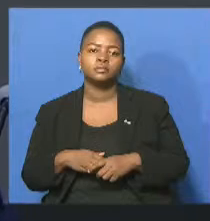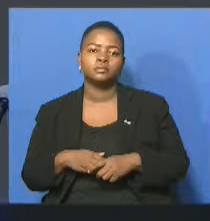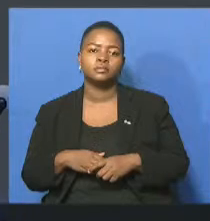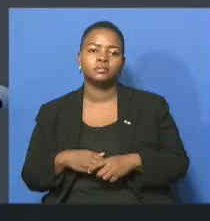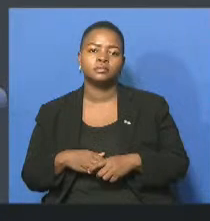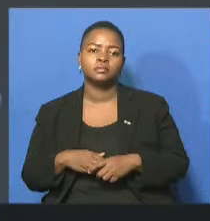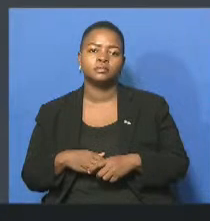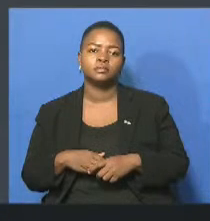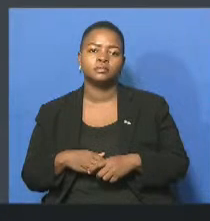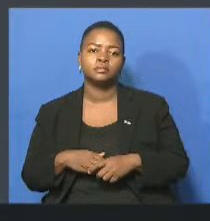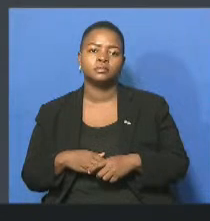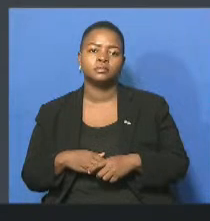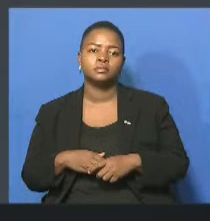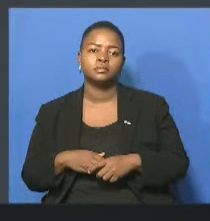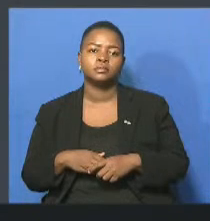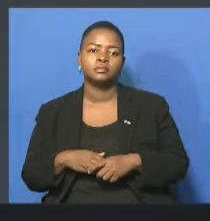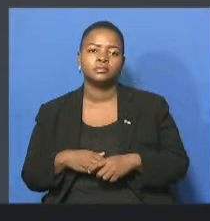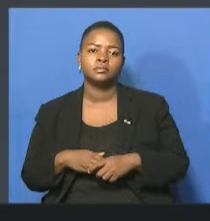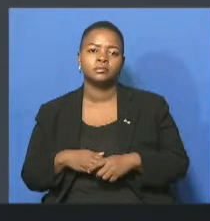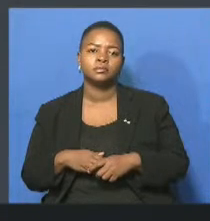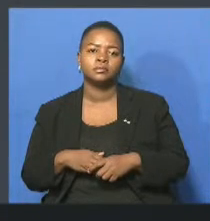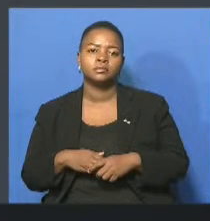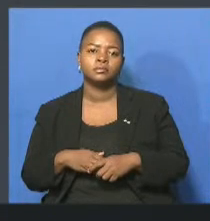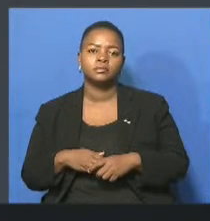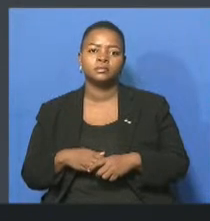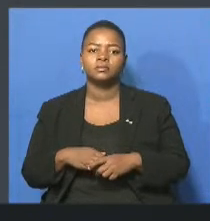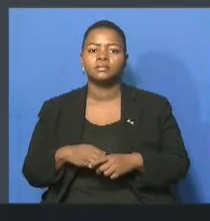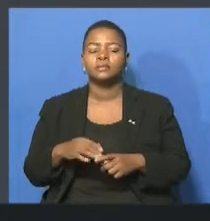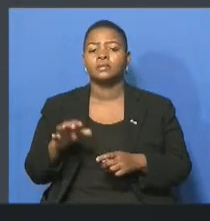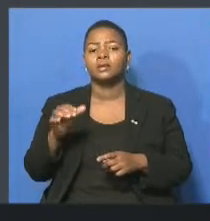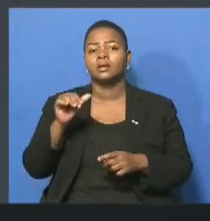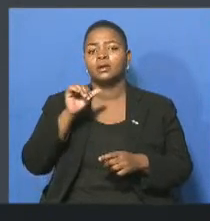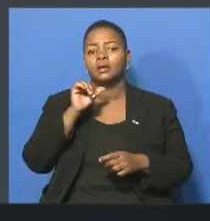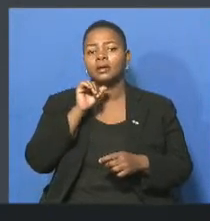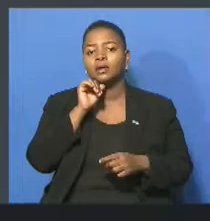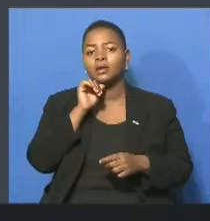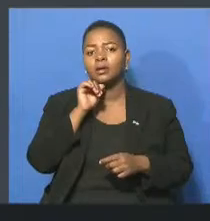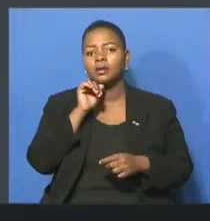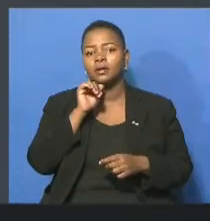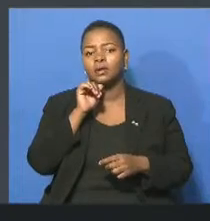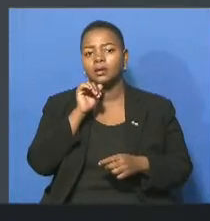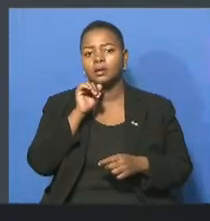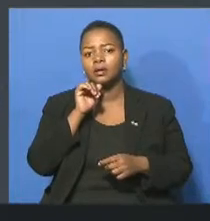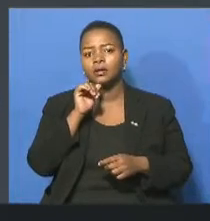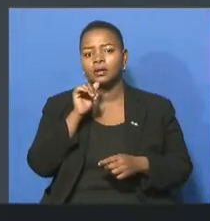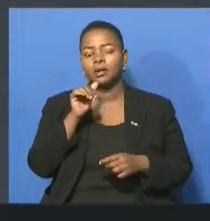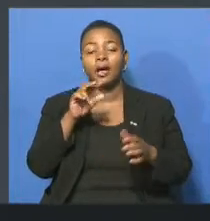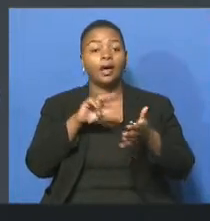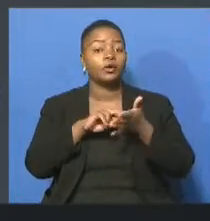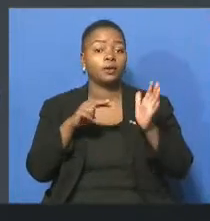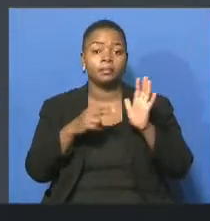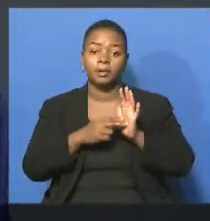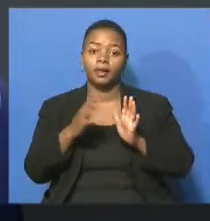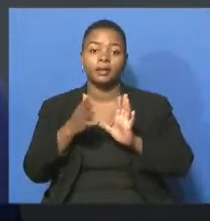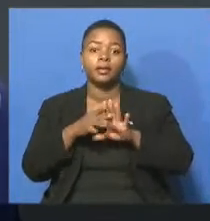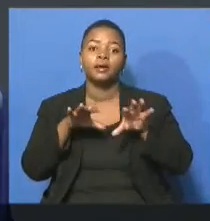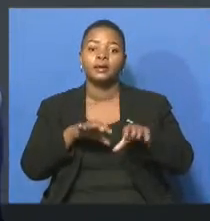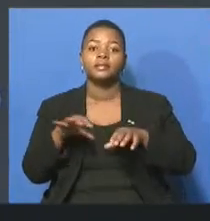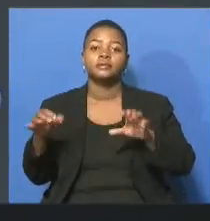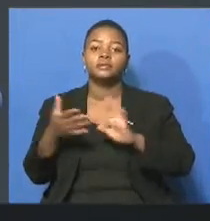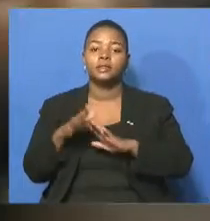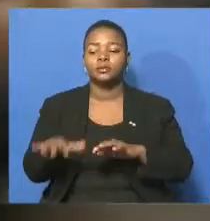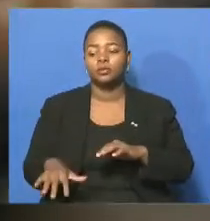children who are brought up by single parents would end up as criminals. But the majority,